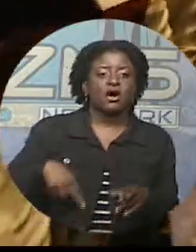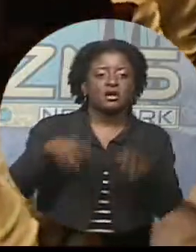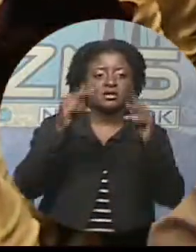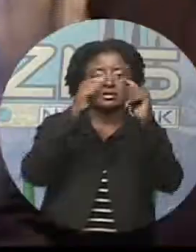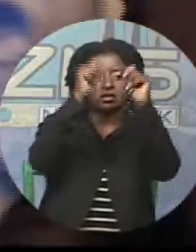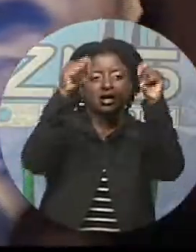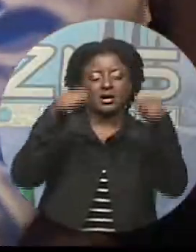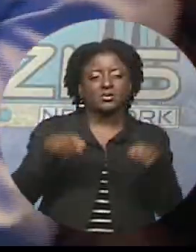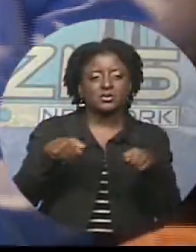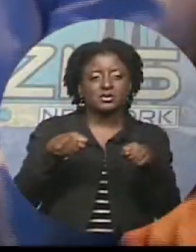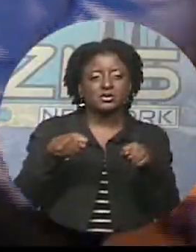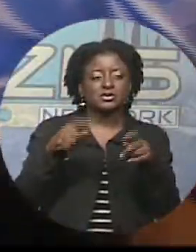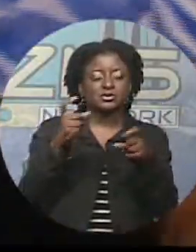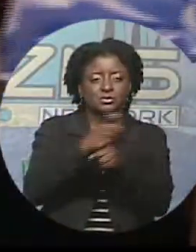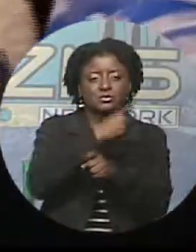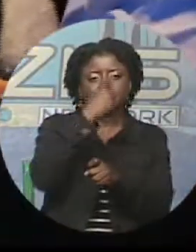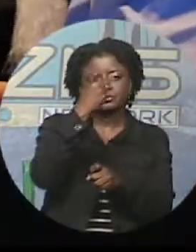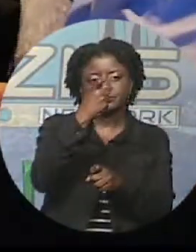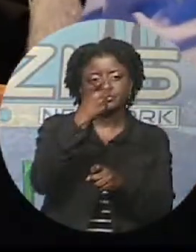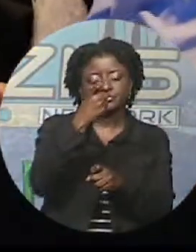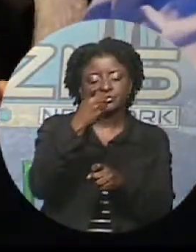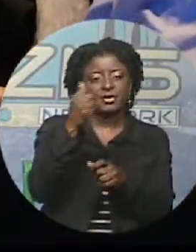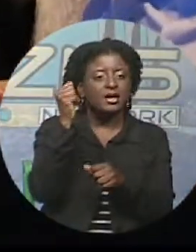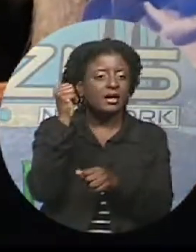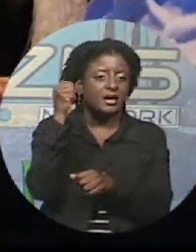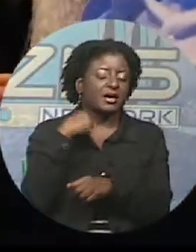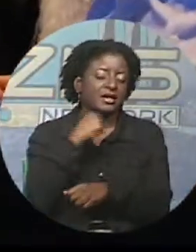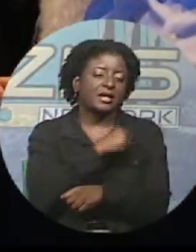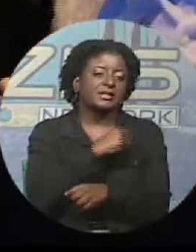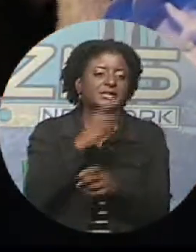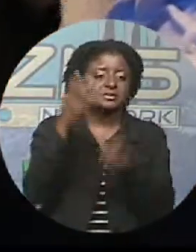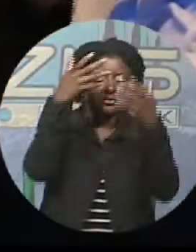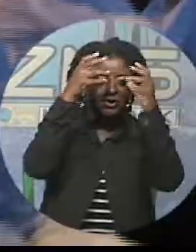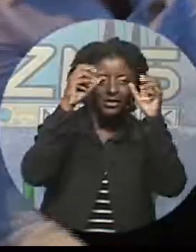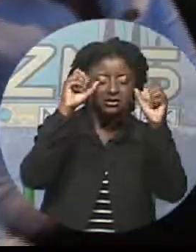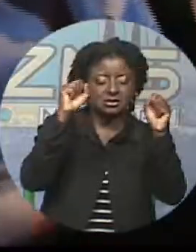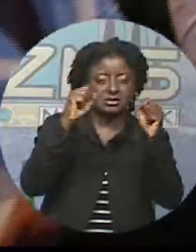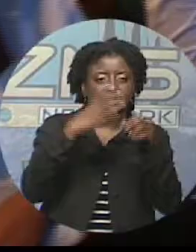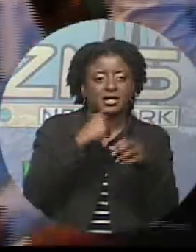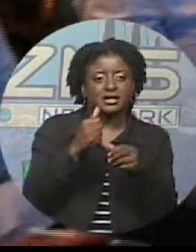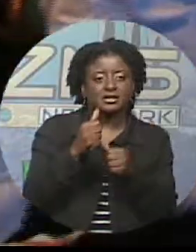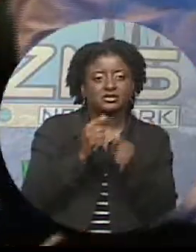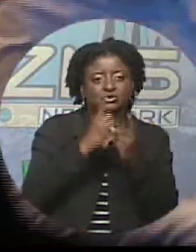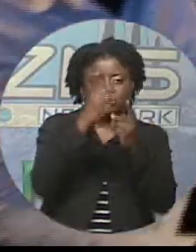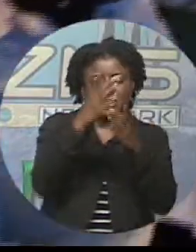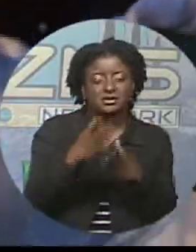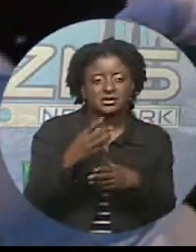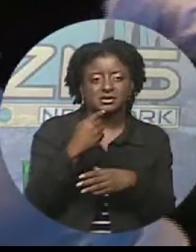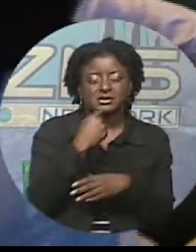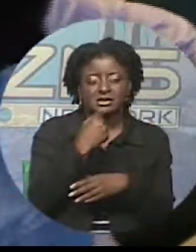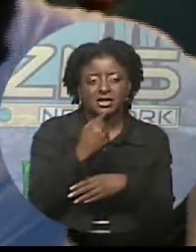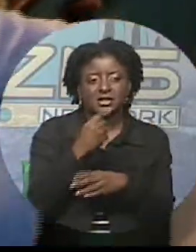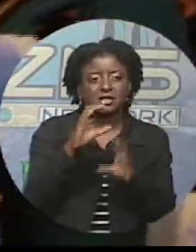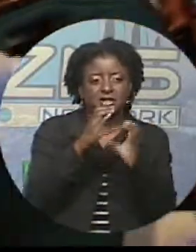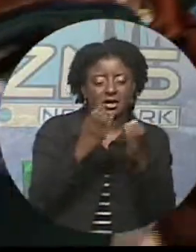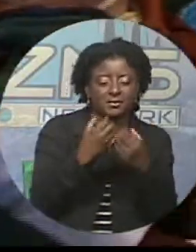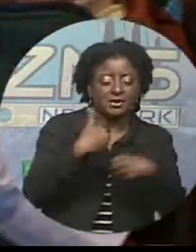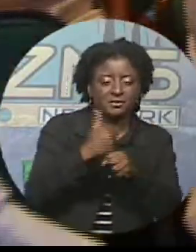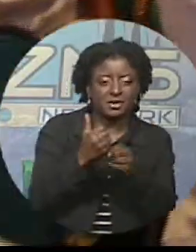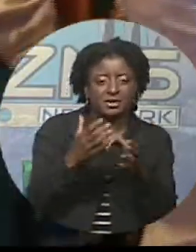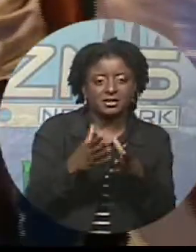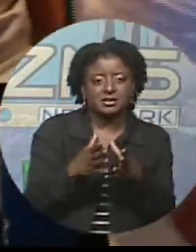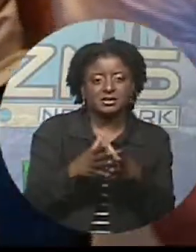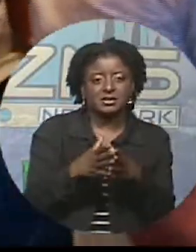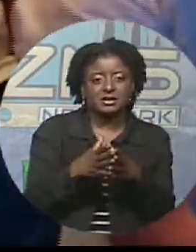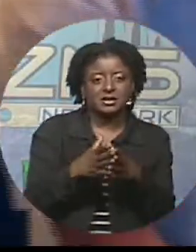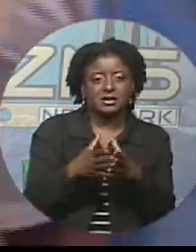winner. Atlantis President and Managing Director George Marcantonis says the company has made significant contributions to